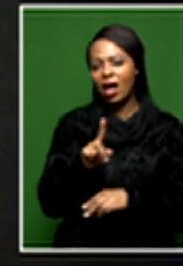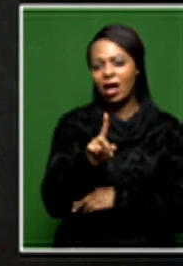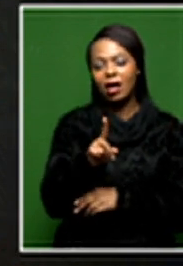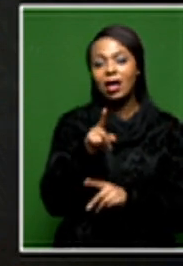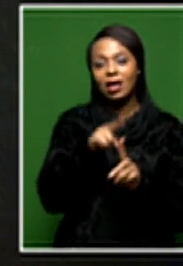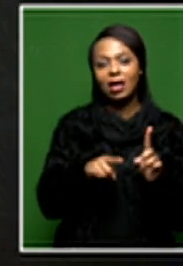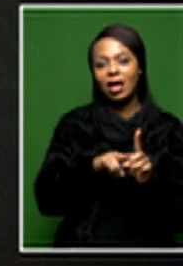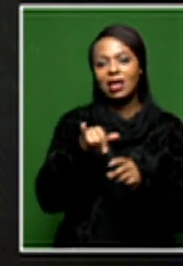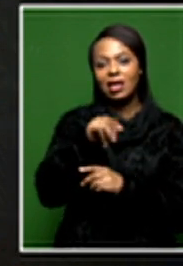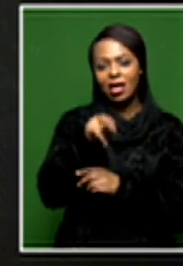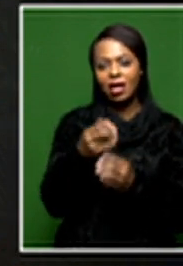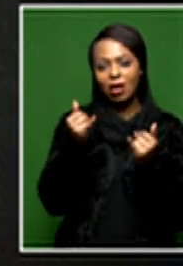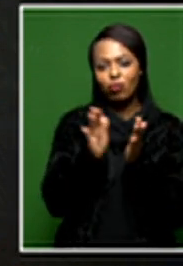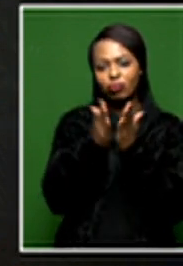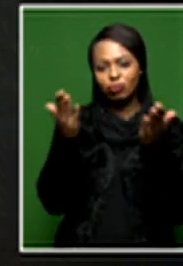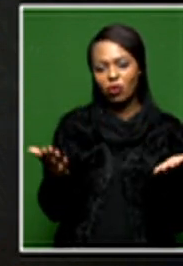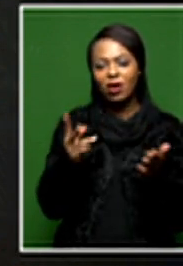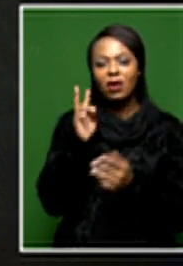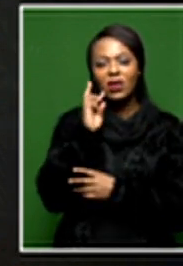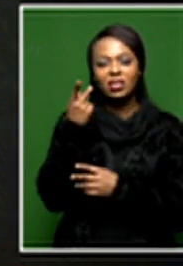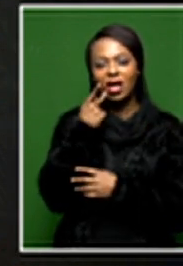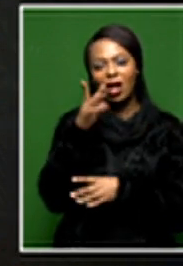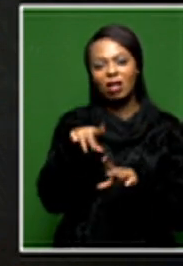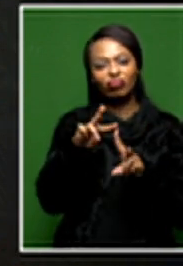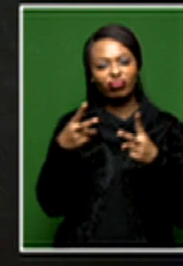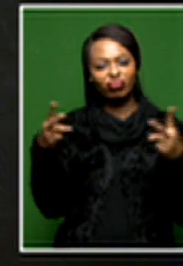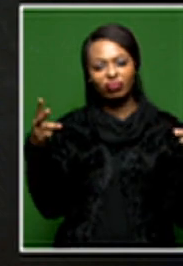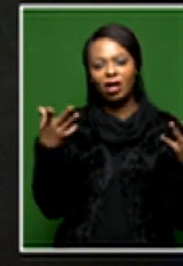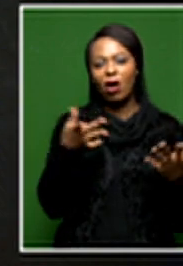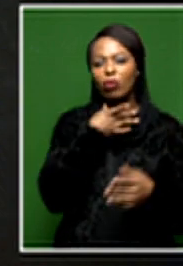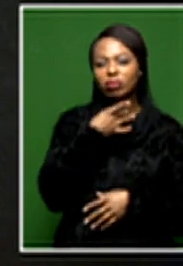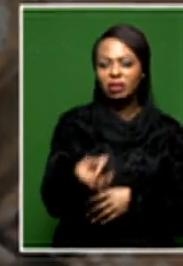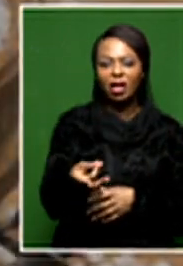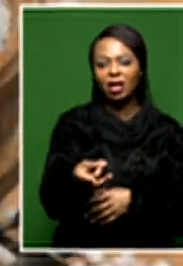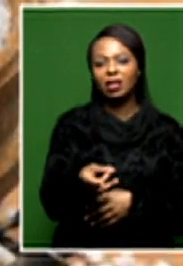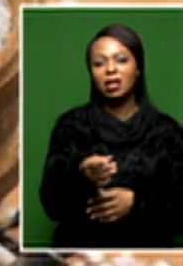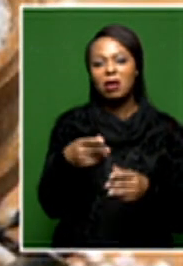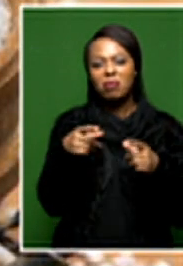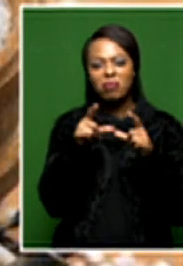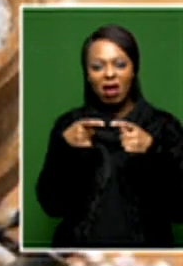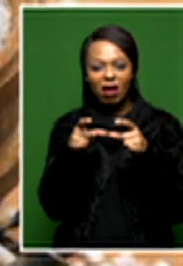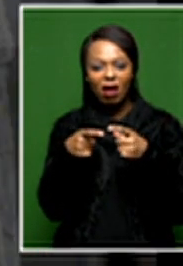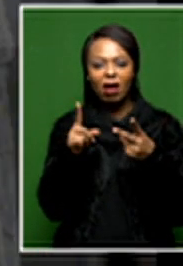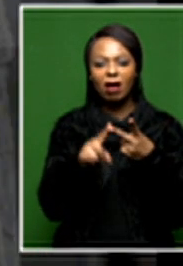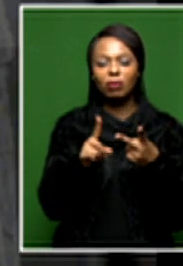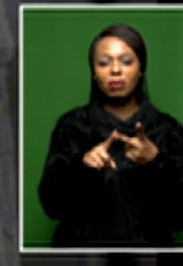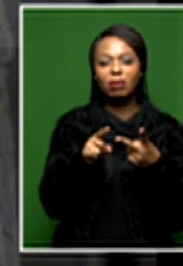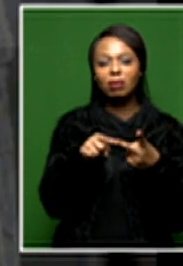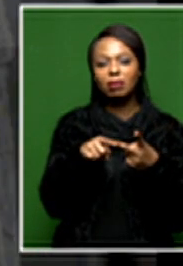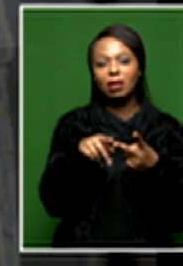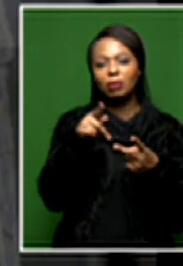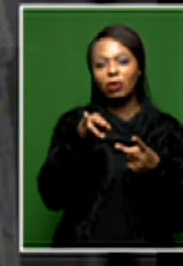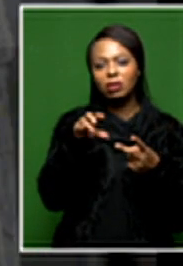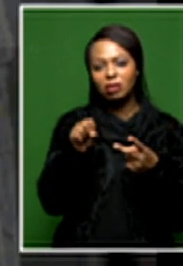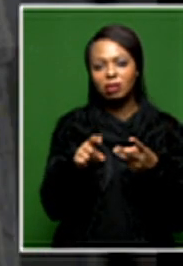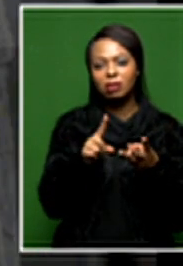book contains a variety of delicious vegetarian options such as burgers, braaibroodjies, potjies, curries, breads